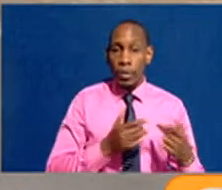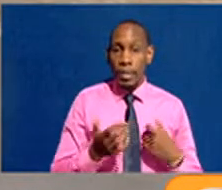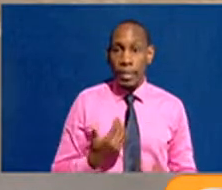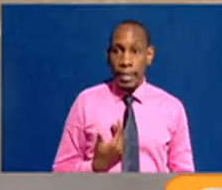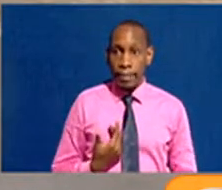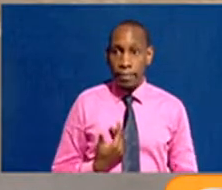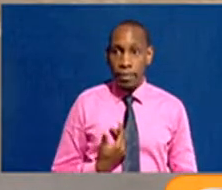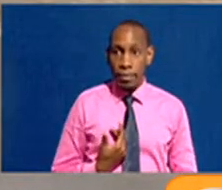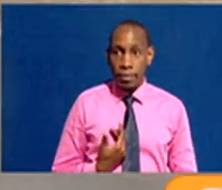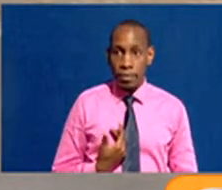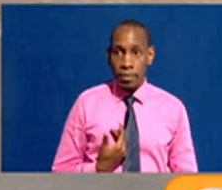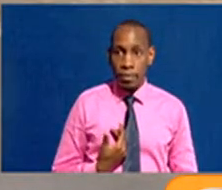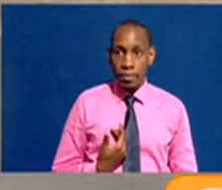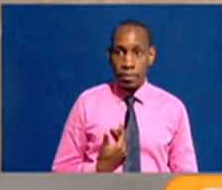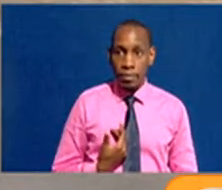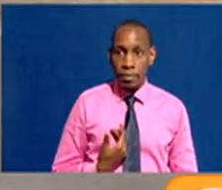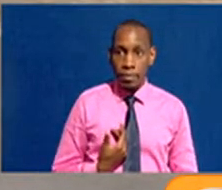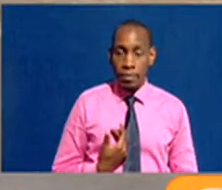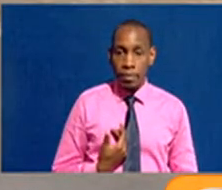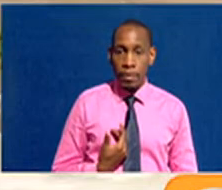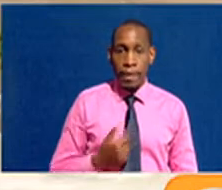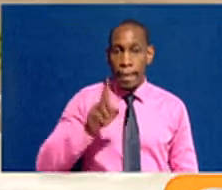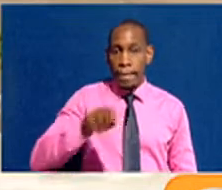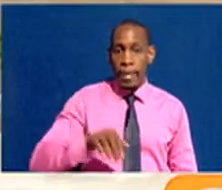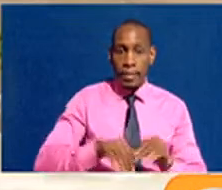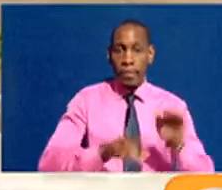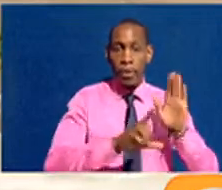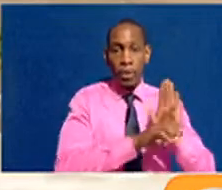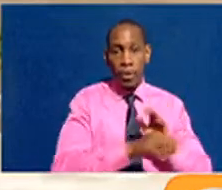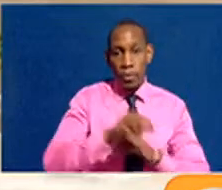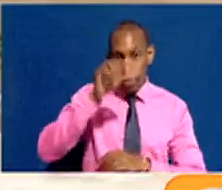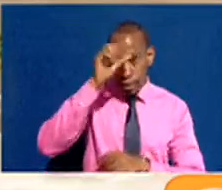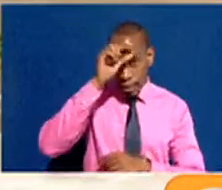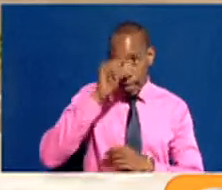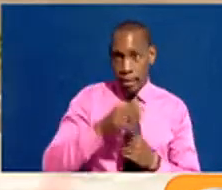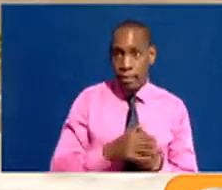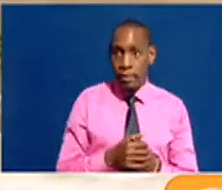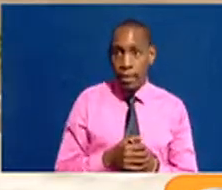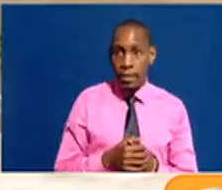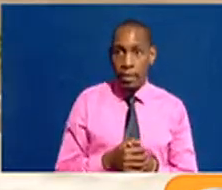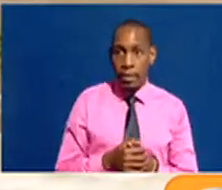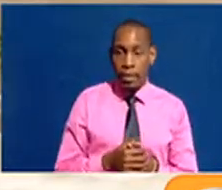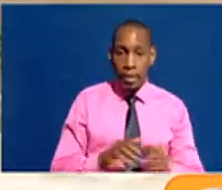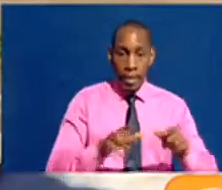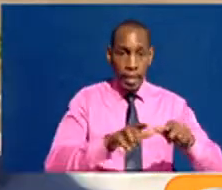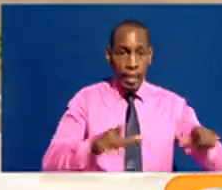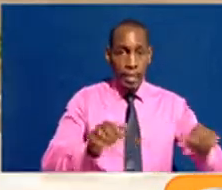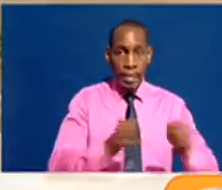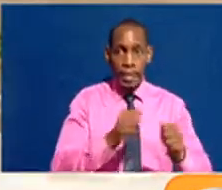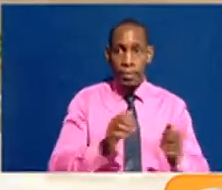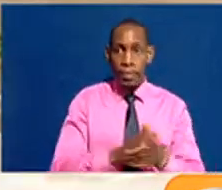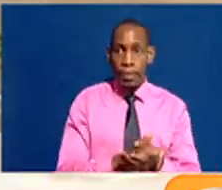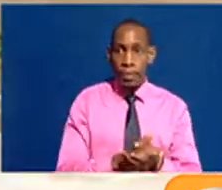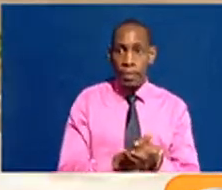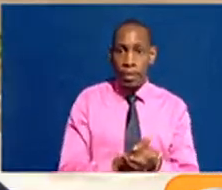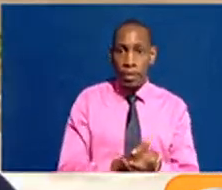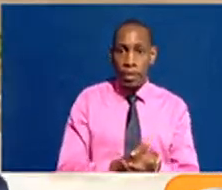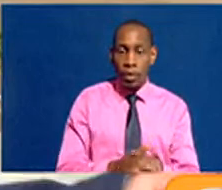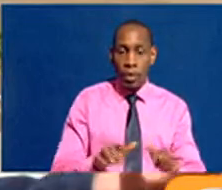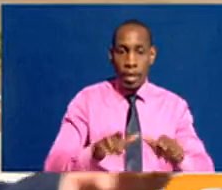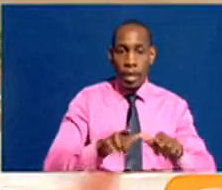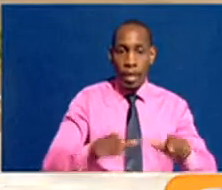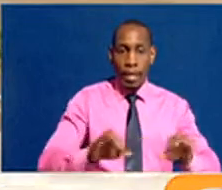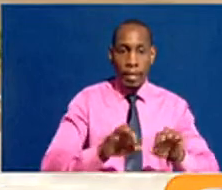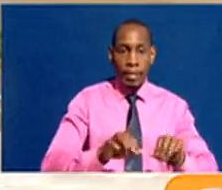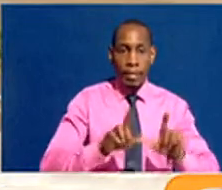concerns. Law has to be very straightforward. Government has to make the clear cut that the one land cannot be having a three title deed. And it